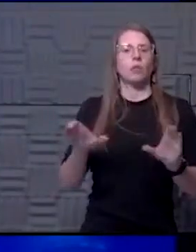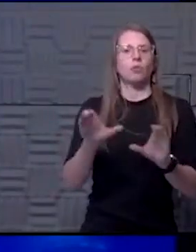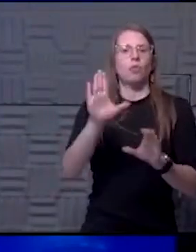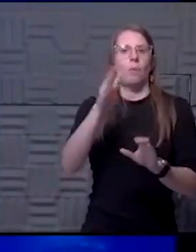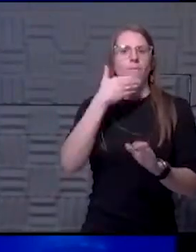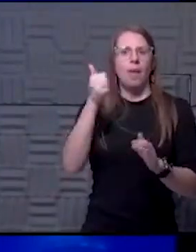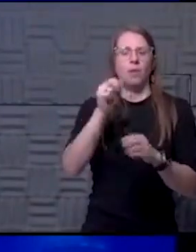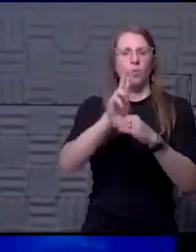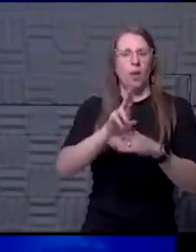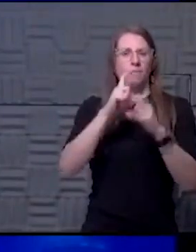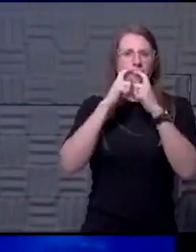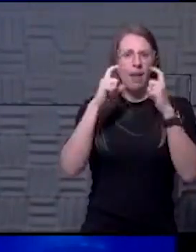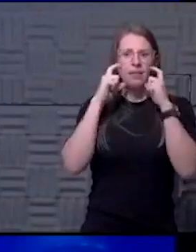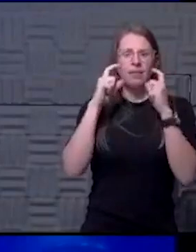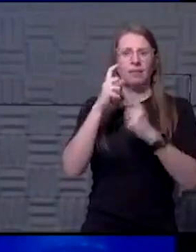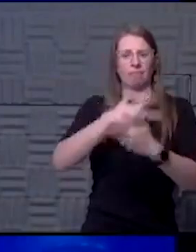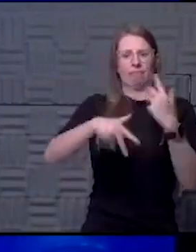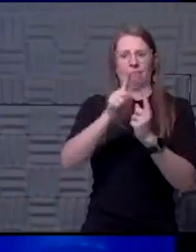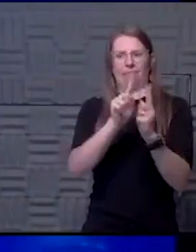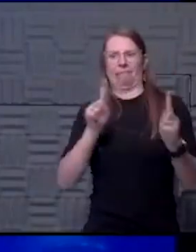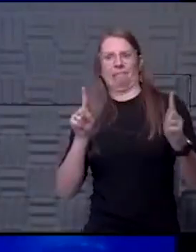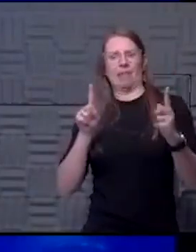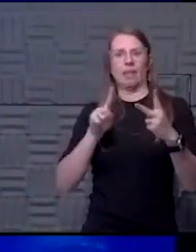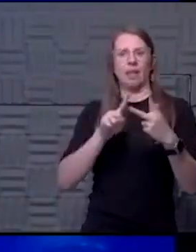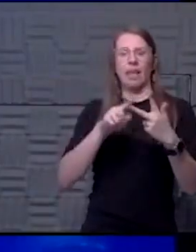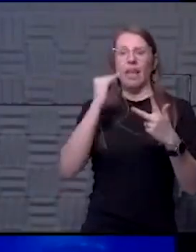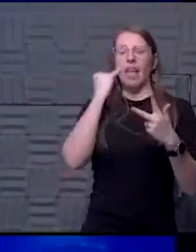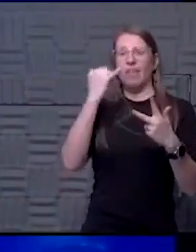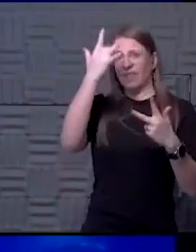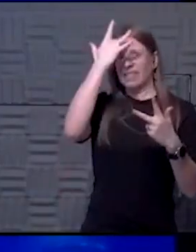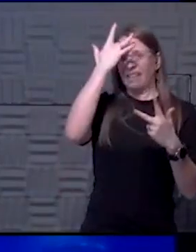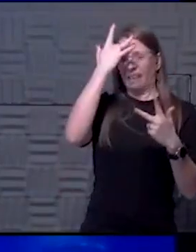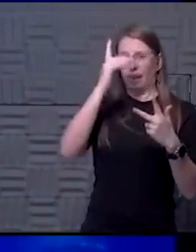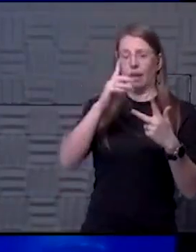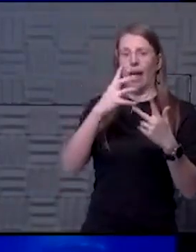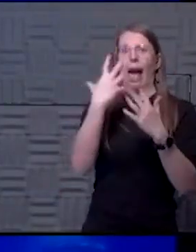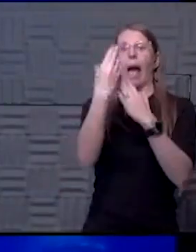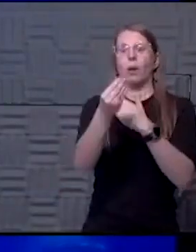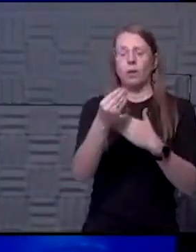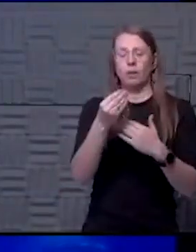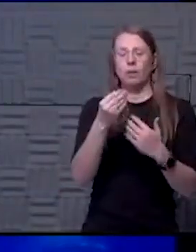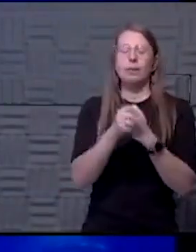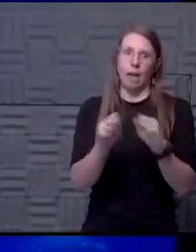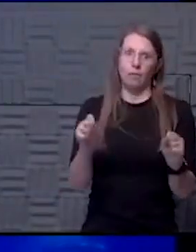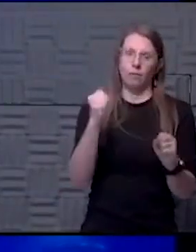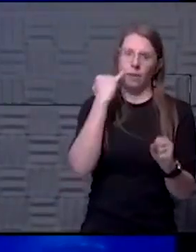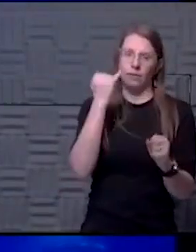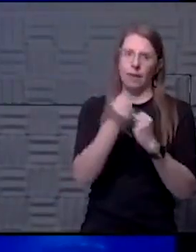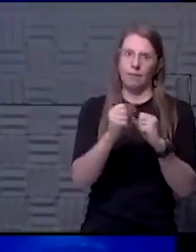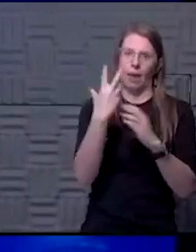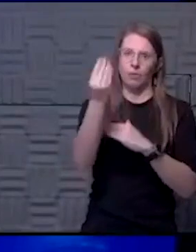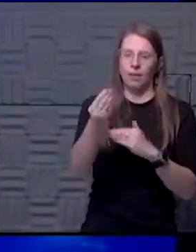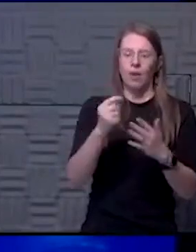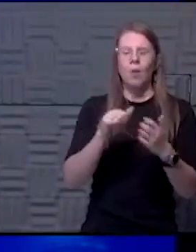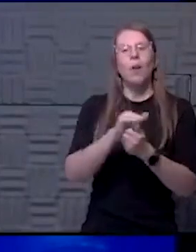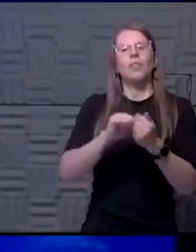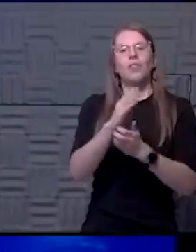your mask, keeping your distance. Don't go out if you're safe, or ill. Go out if you're safe. Wash your hands.